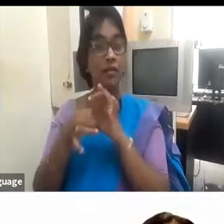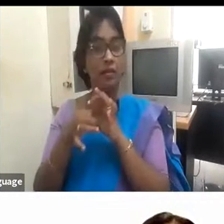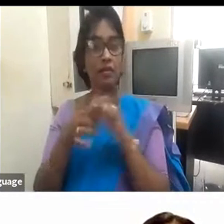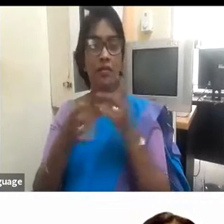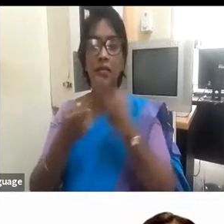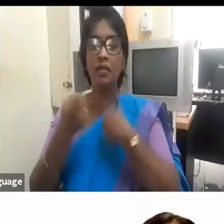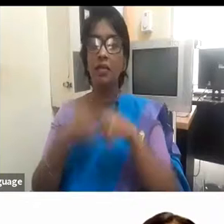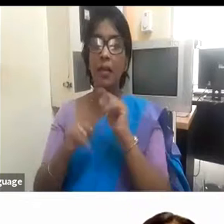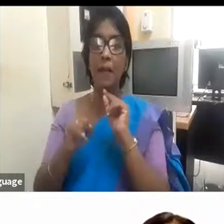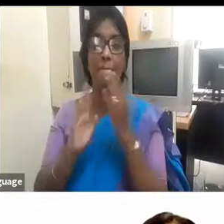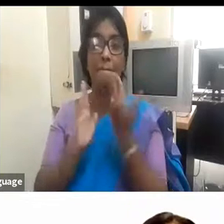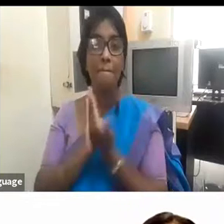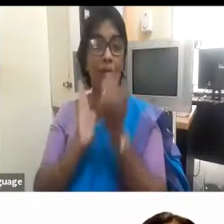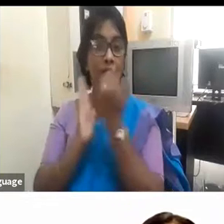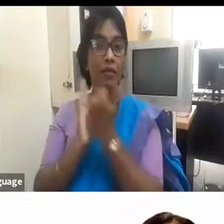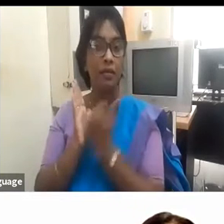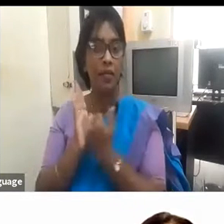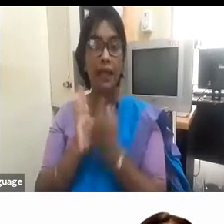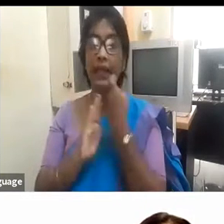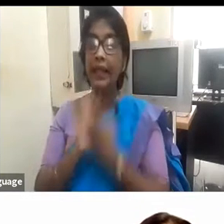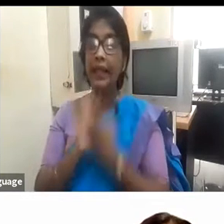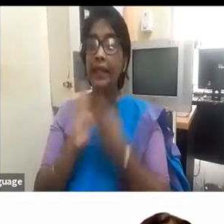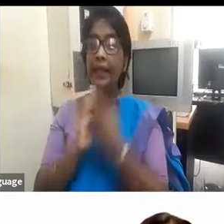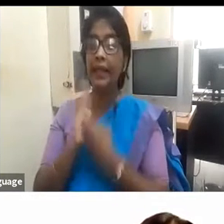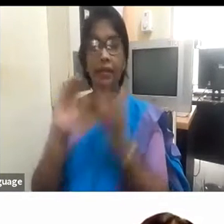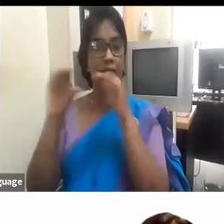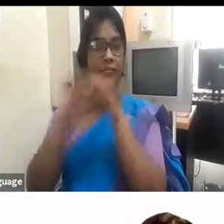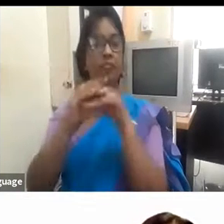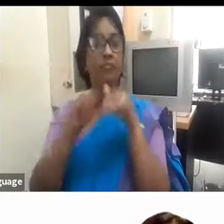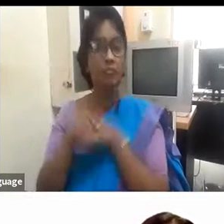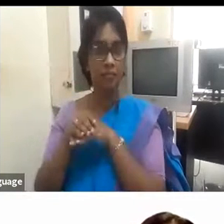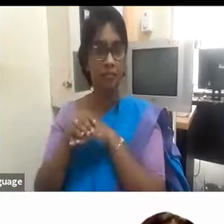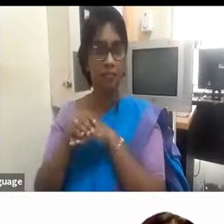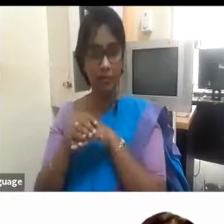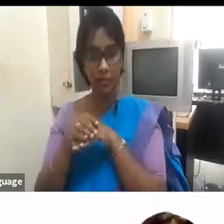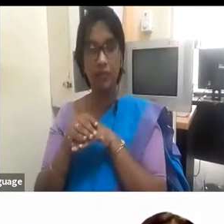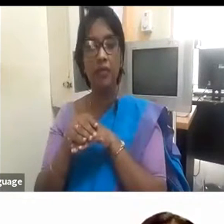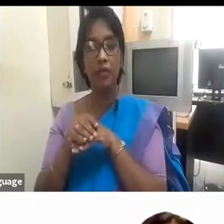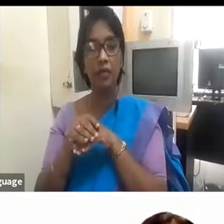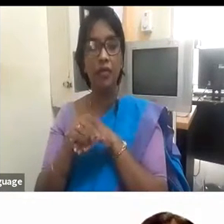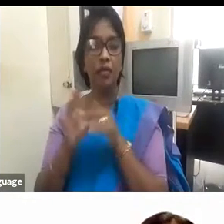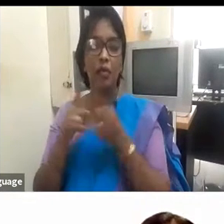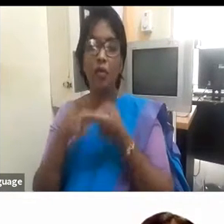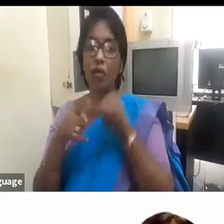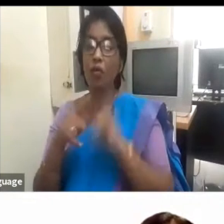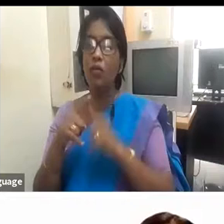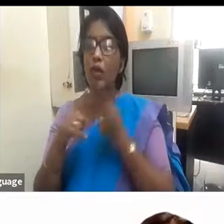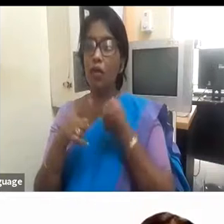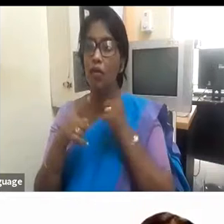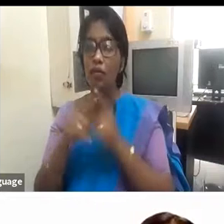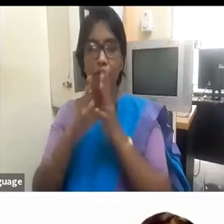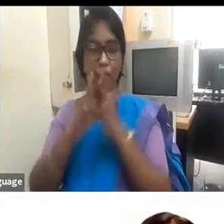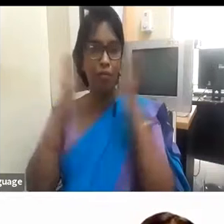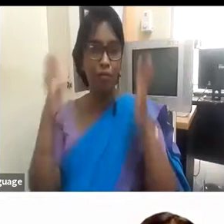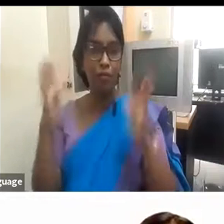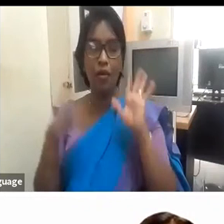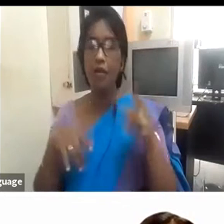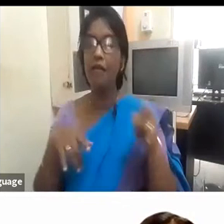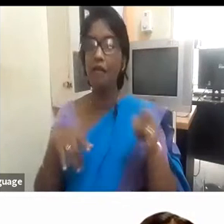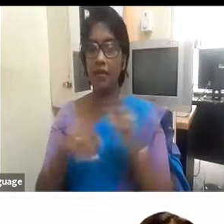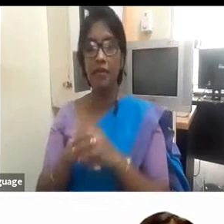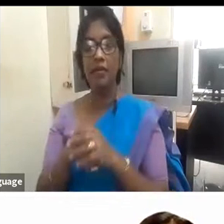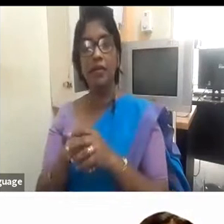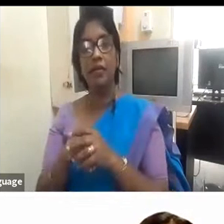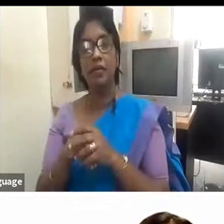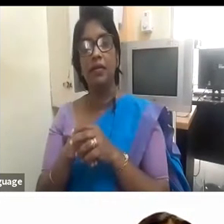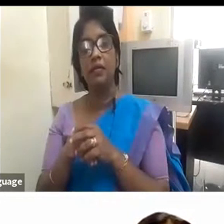to implement them. And I think excellent examples were given here. And then empowerment